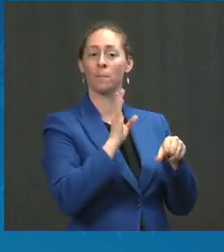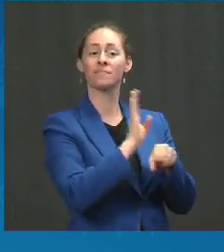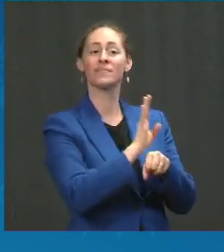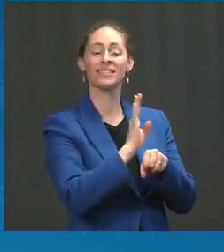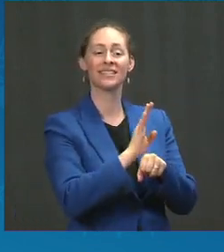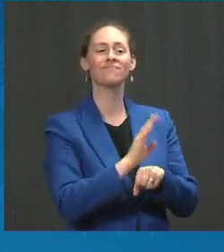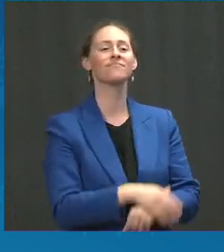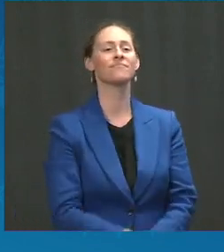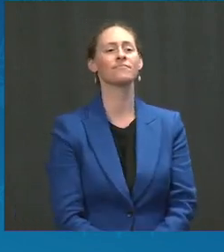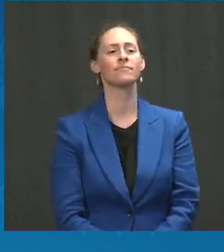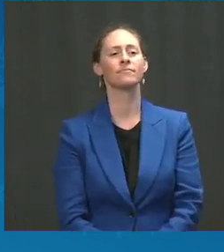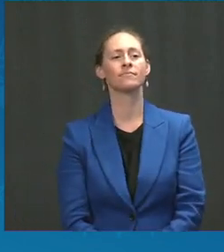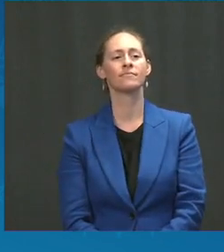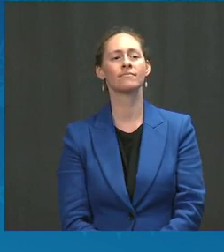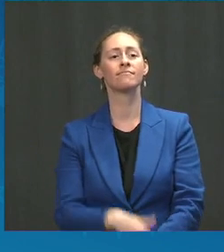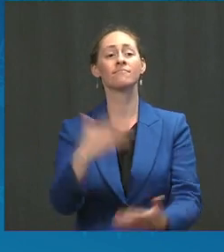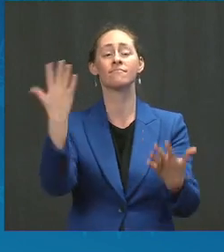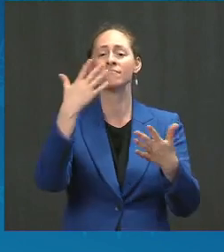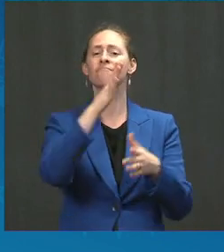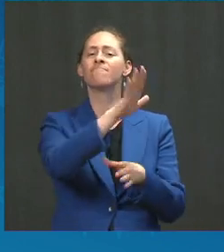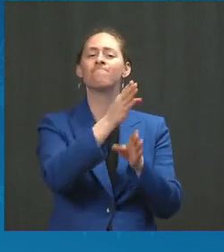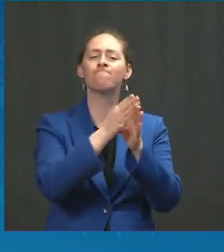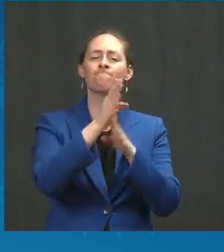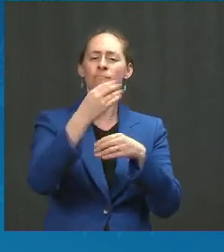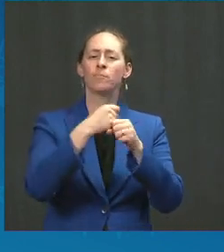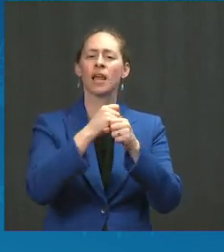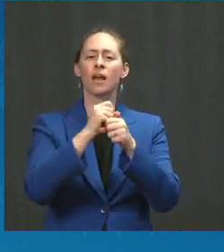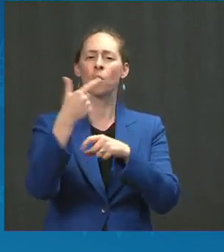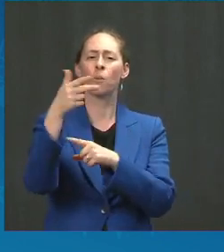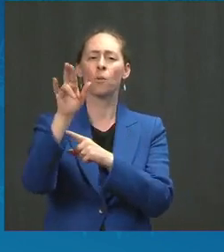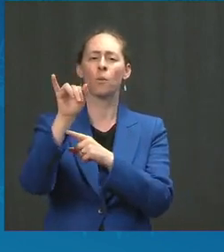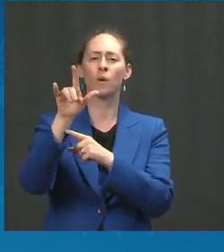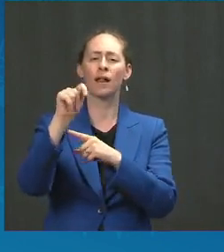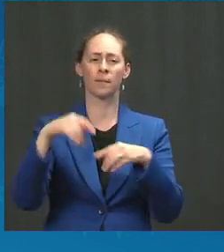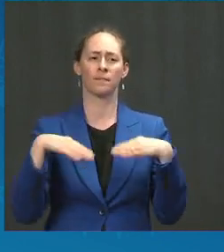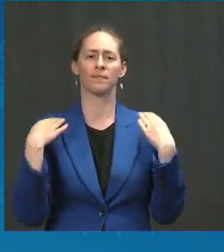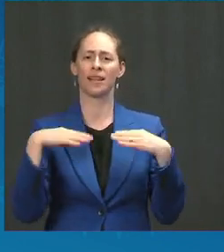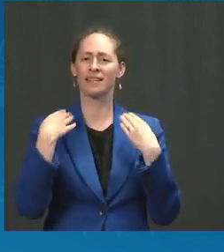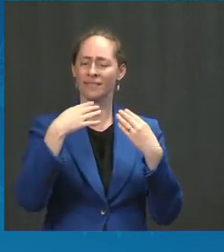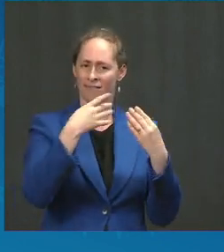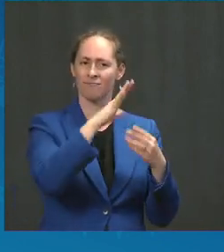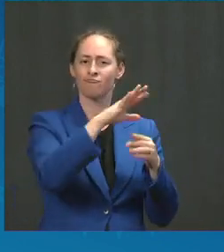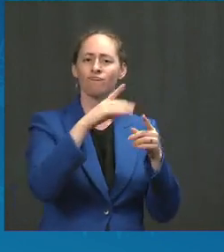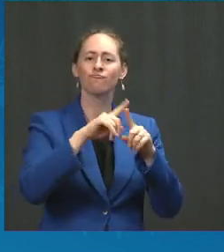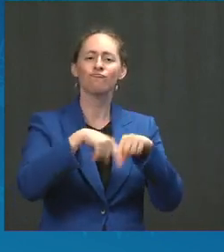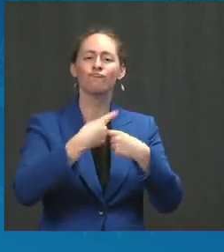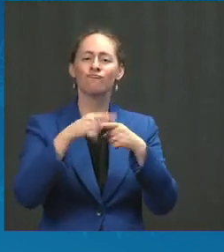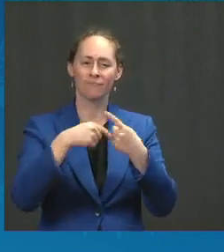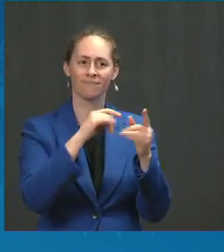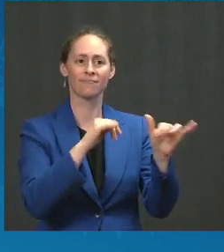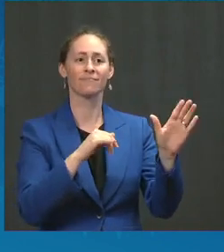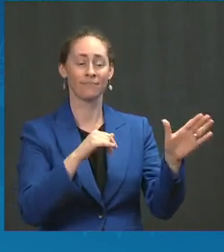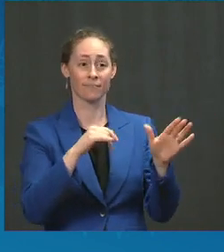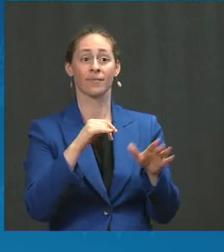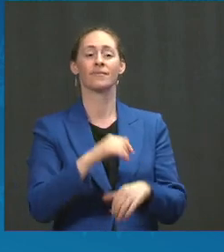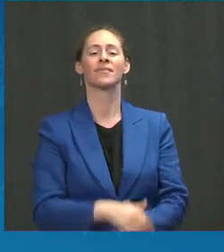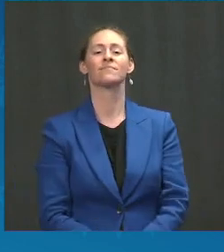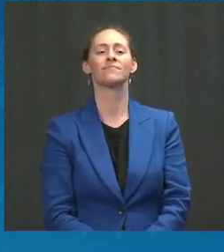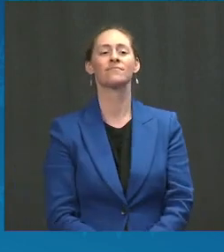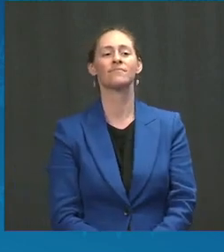business, knowing that the community actually, quilt ceremonies and quilts are very important to the community. It's something people